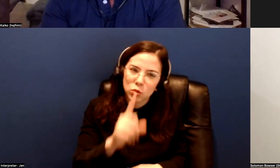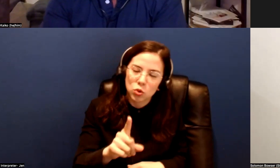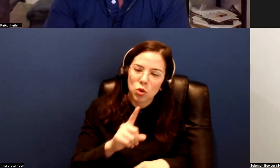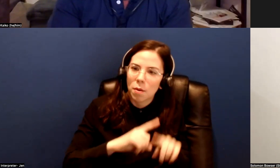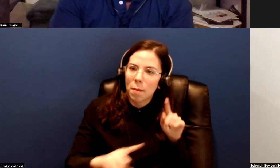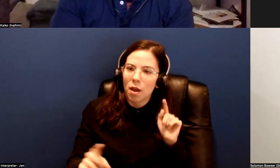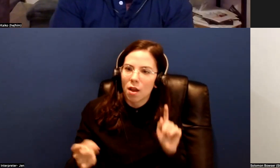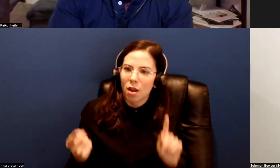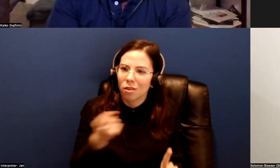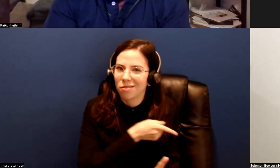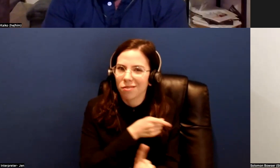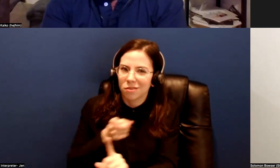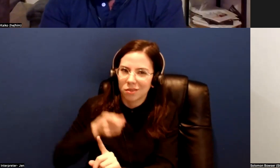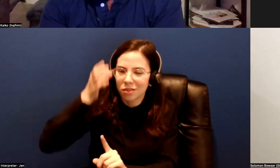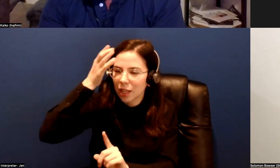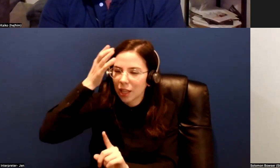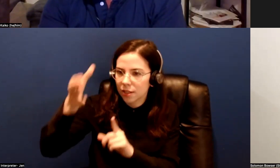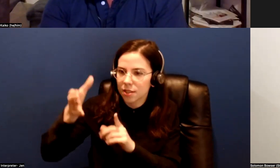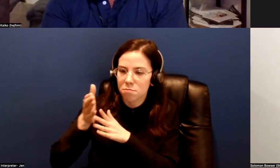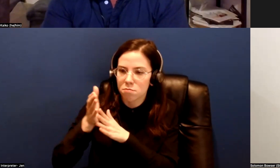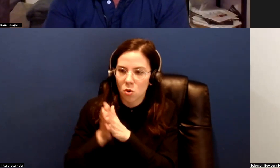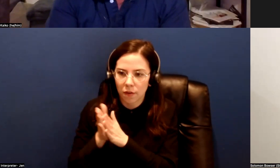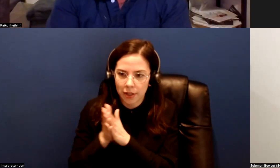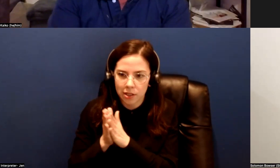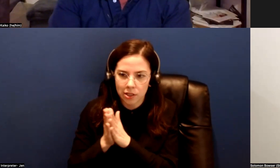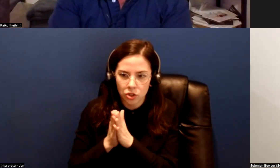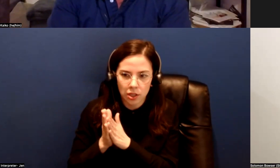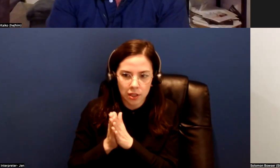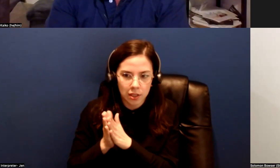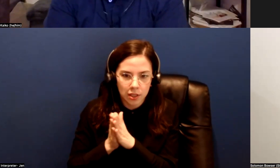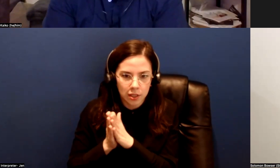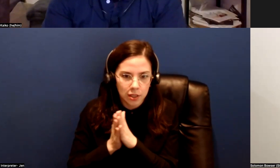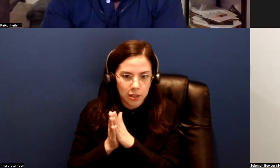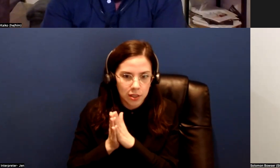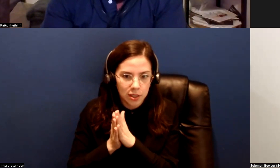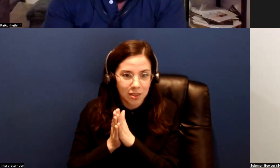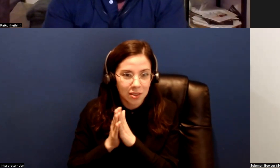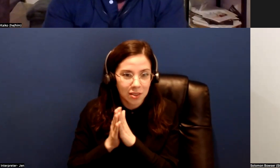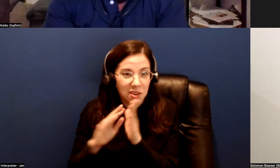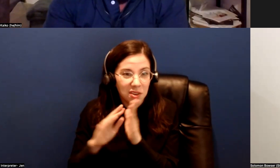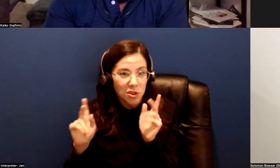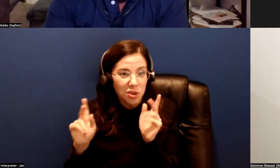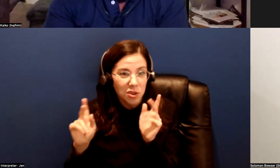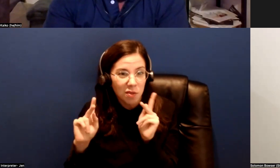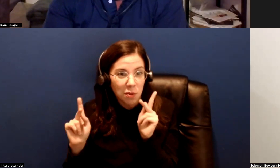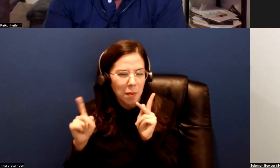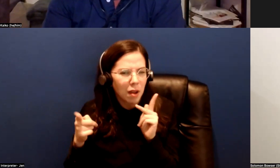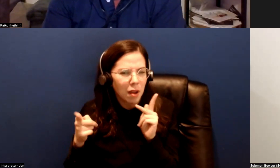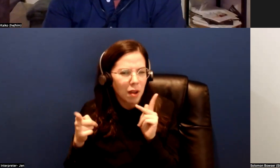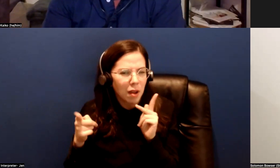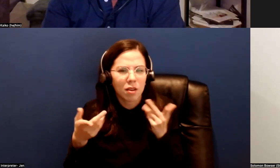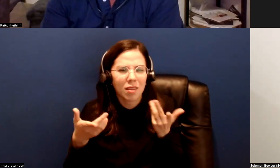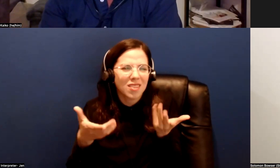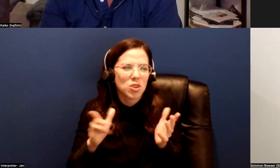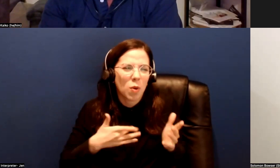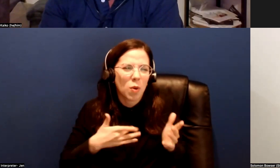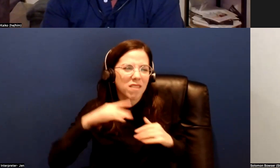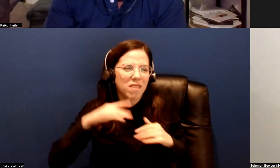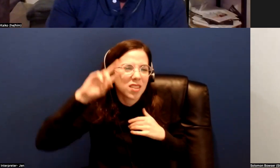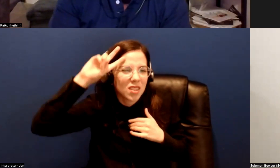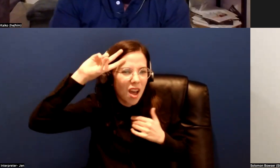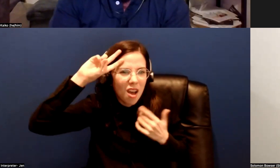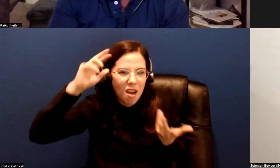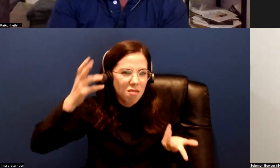to the idea of motivation and one of these main motivator for people is you don't want to feel dumb. And so part of what I try and